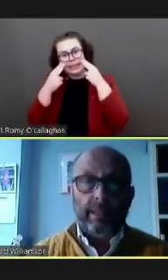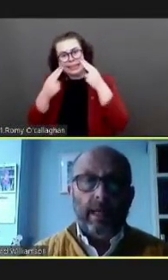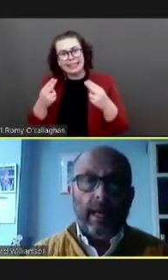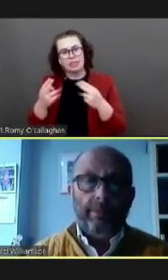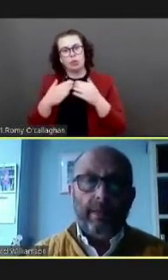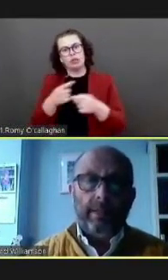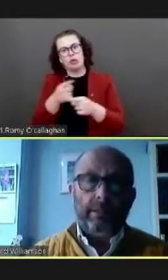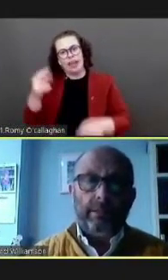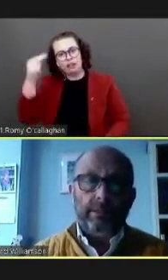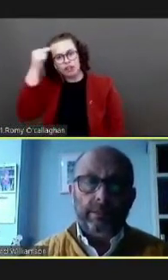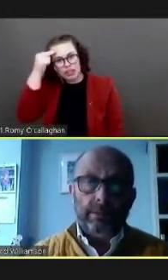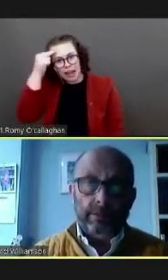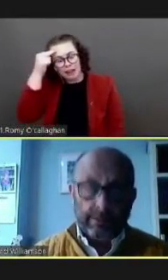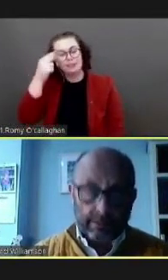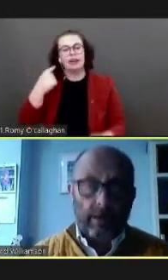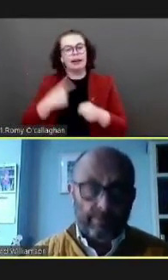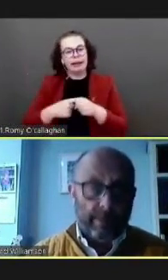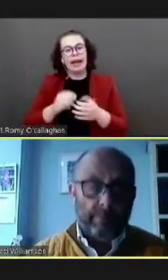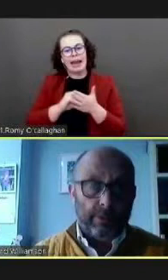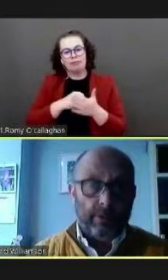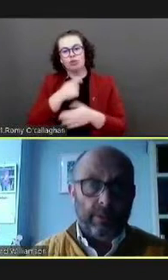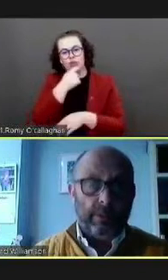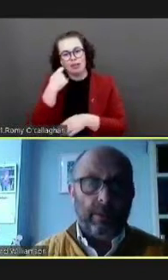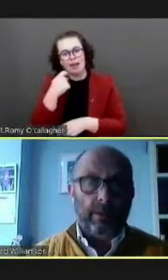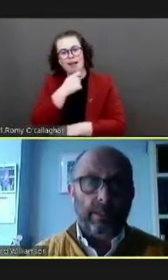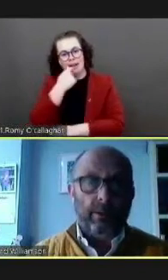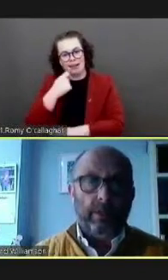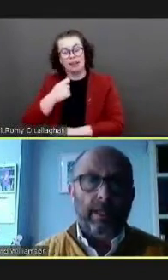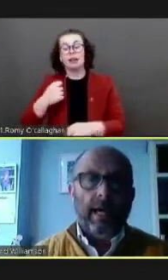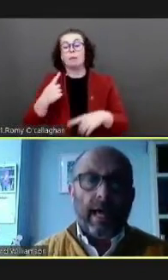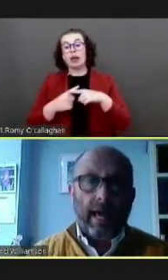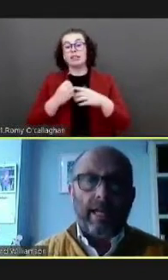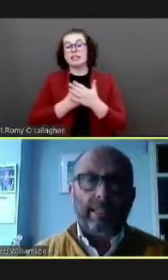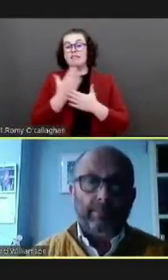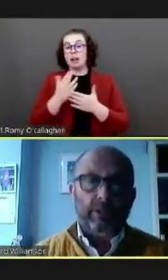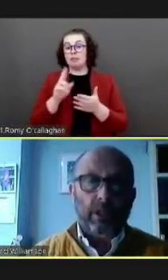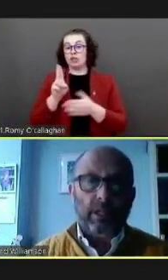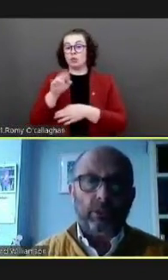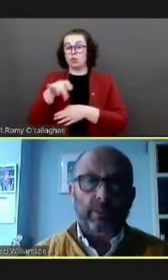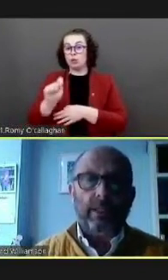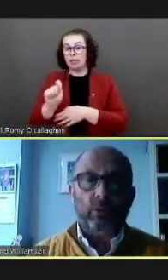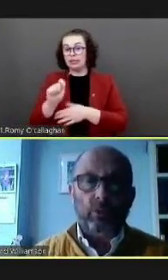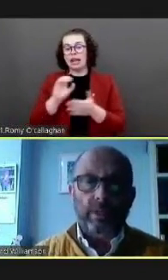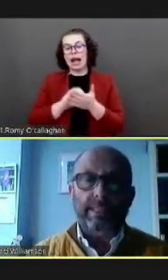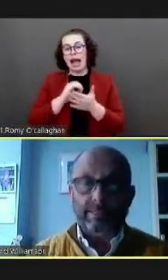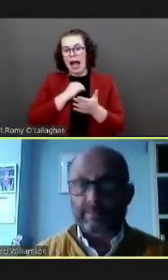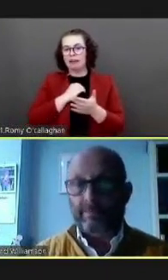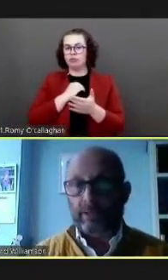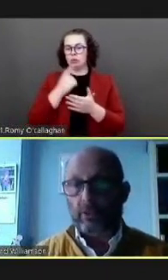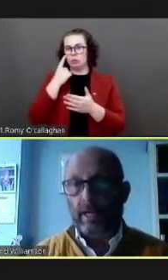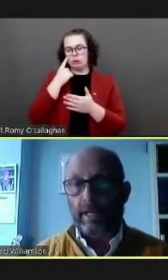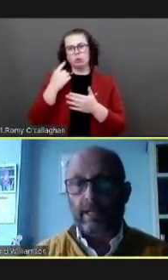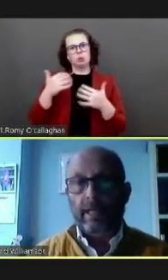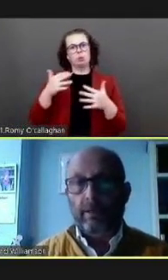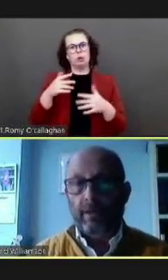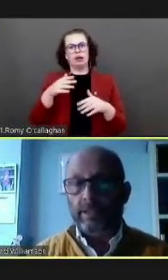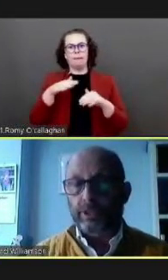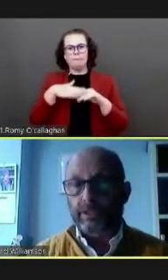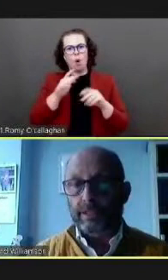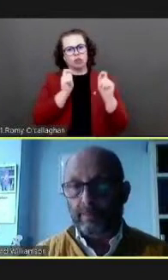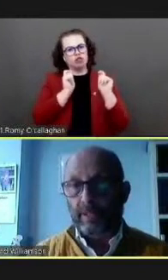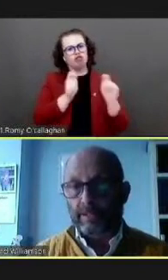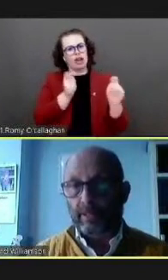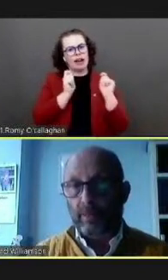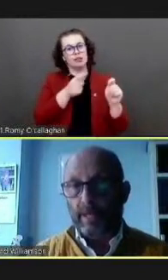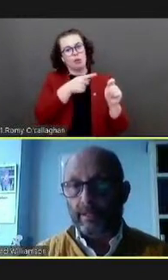understand, and that the staff development unit, the learning unit, has been charged with increasing specific training in